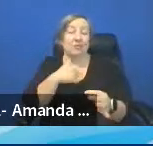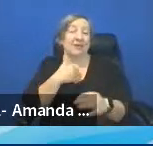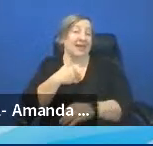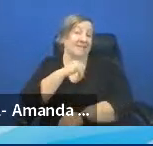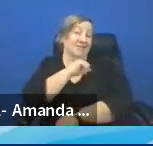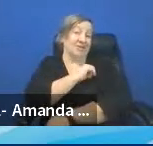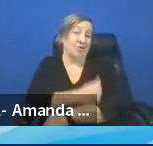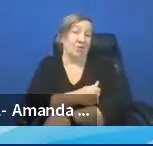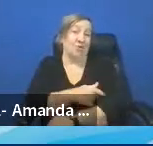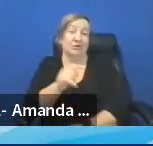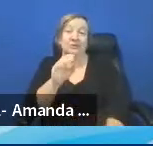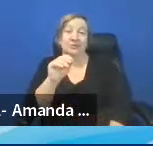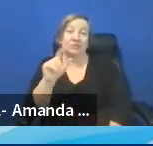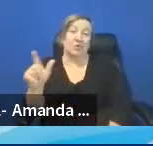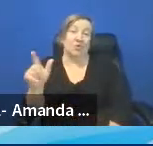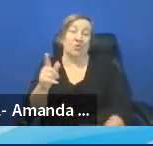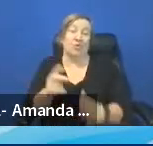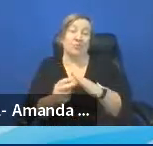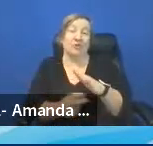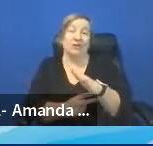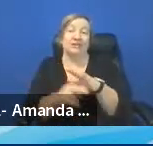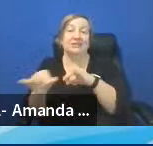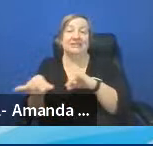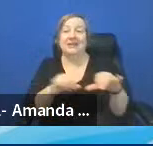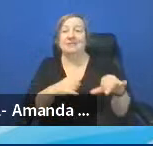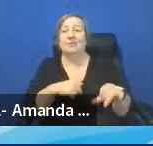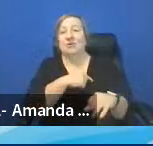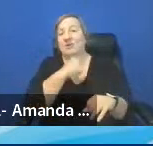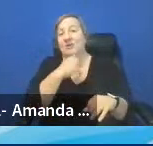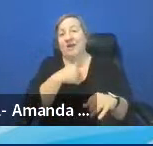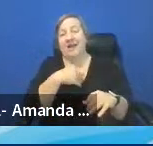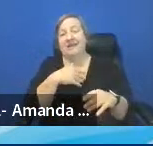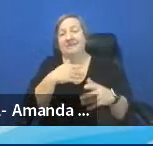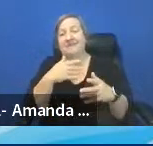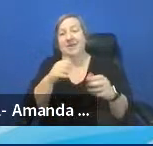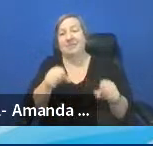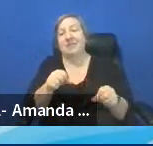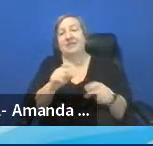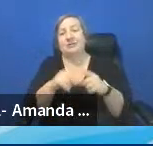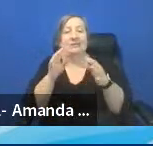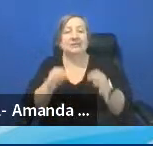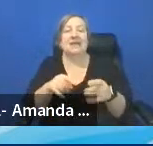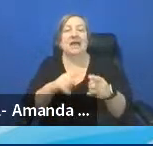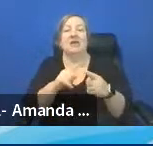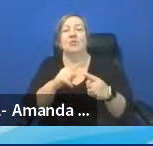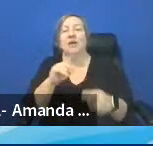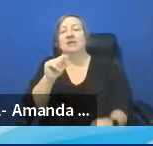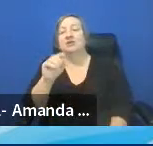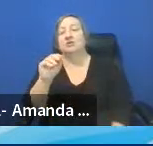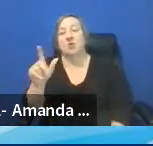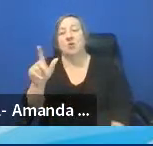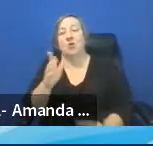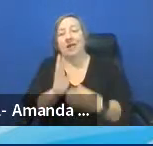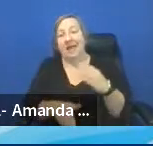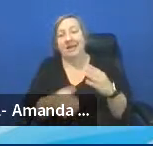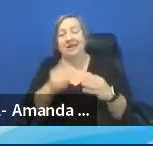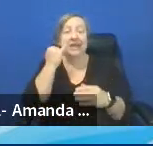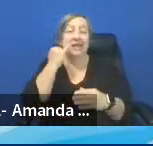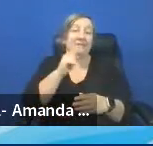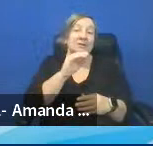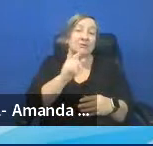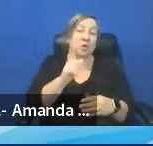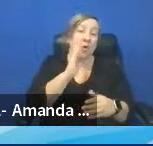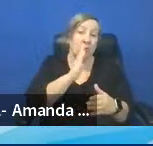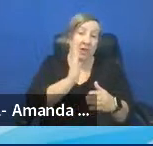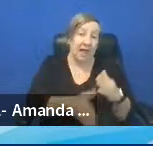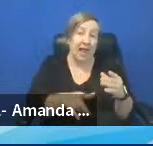to toll the bridge, we also don't decide when the toll ends. If the toll will end or when it will end,